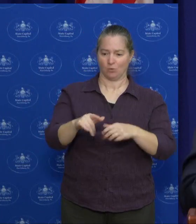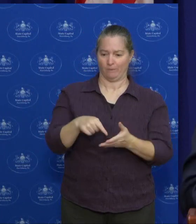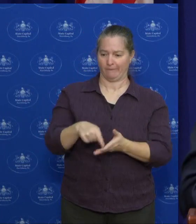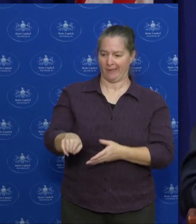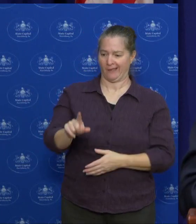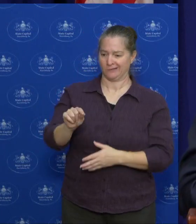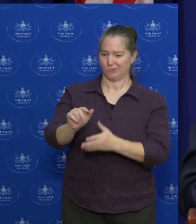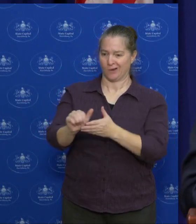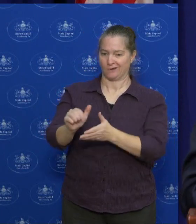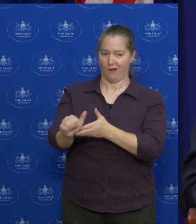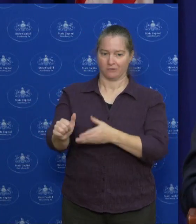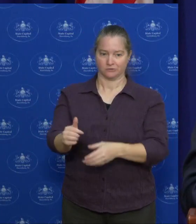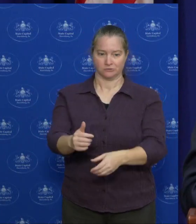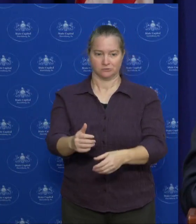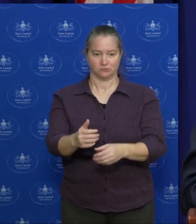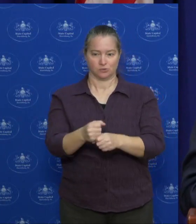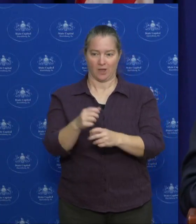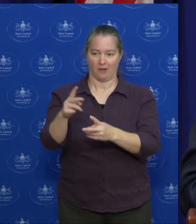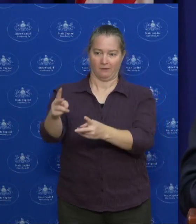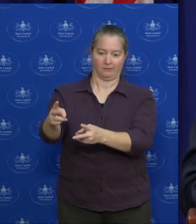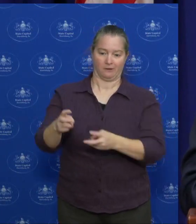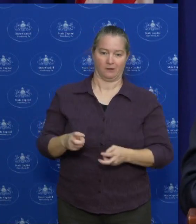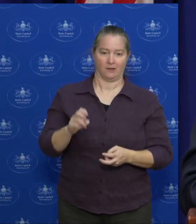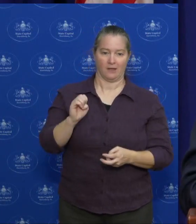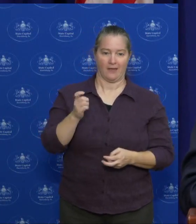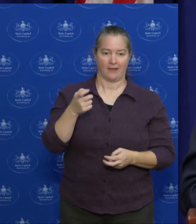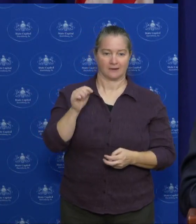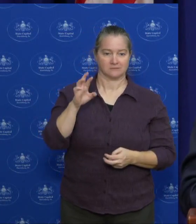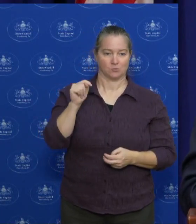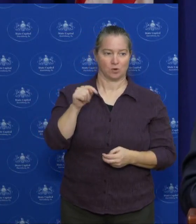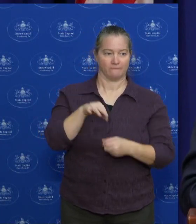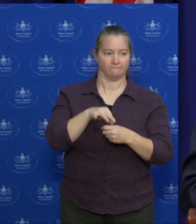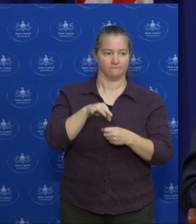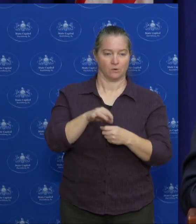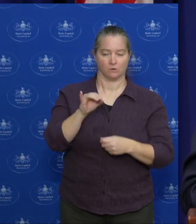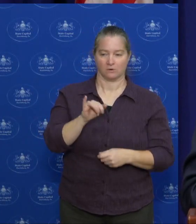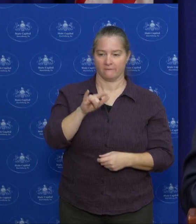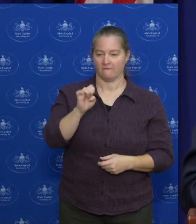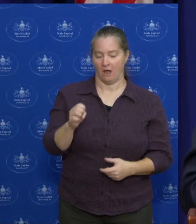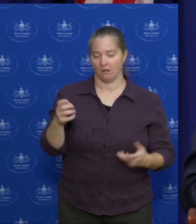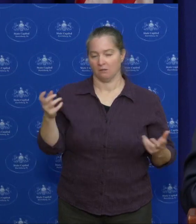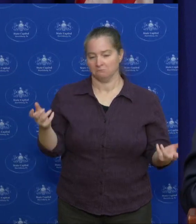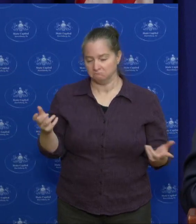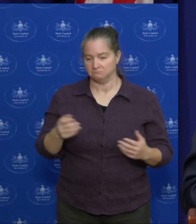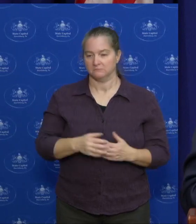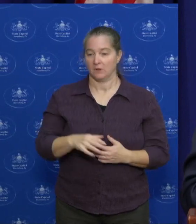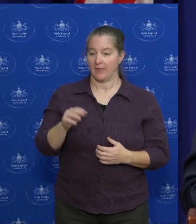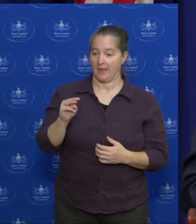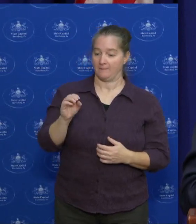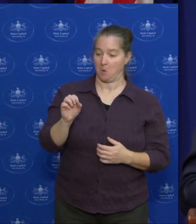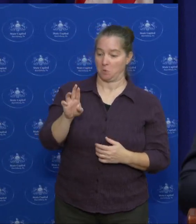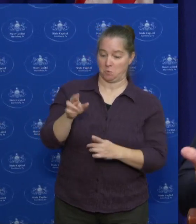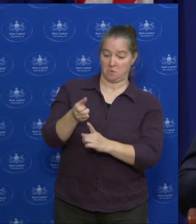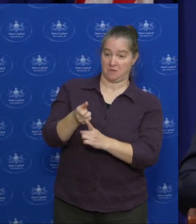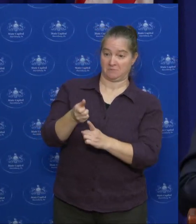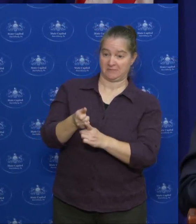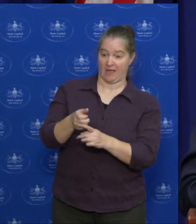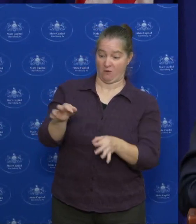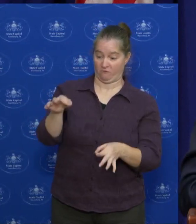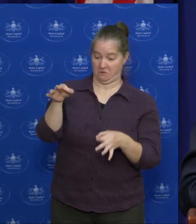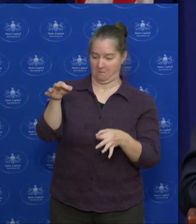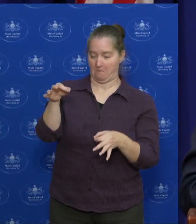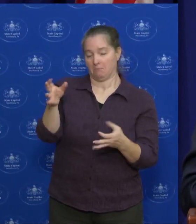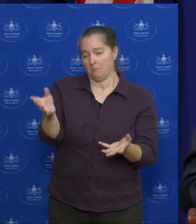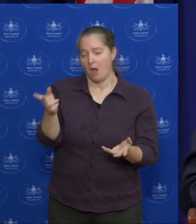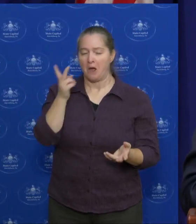to get the export voter file to use for those purposes. So the MOUs themselves, I mean, we'll see